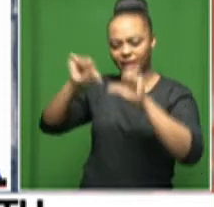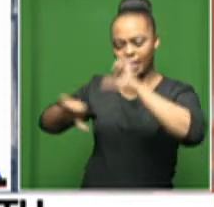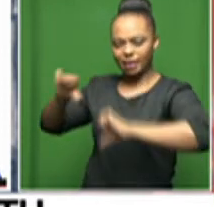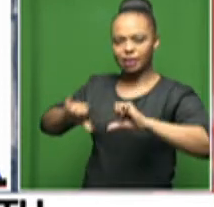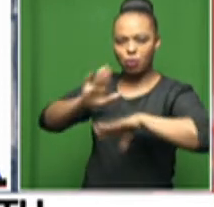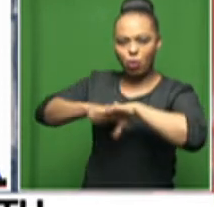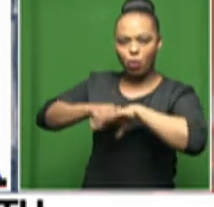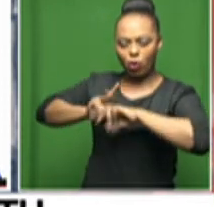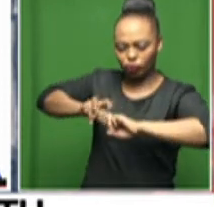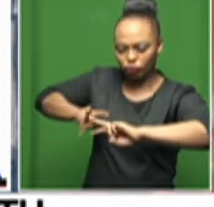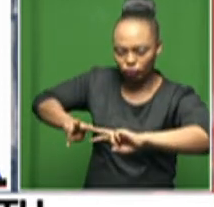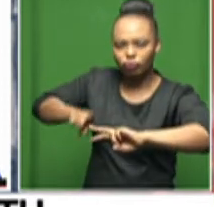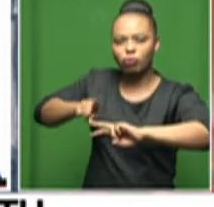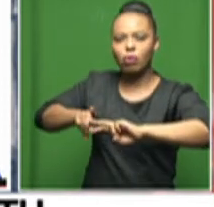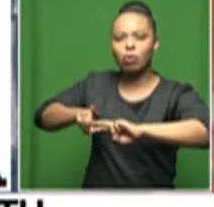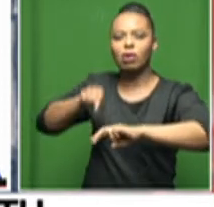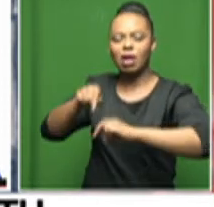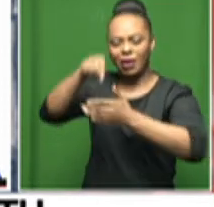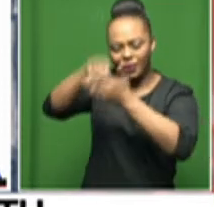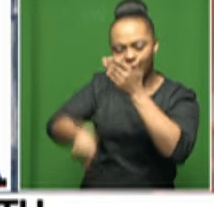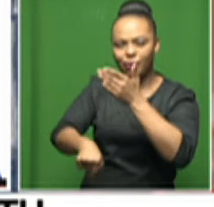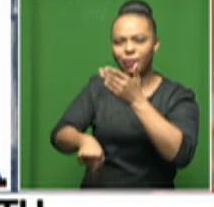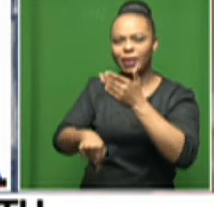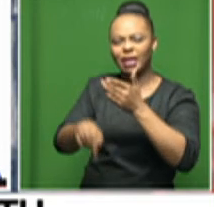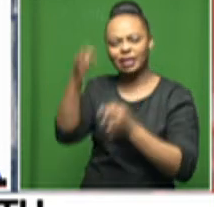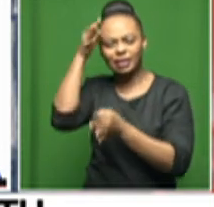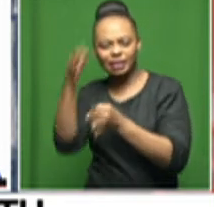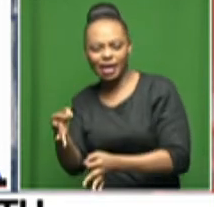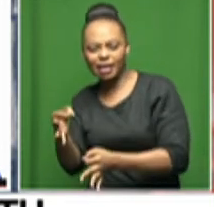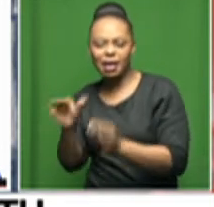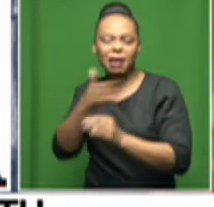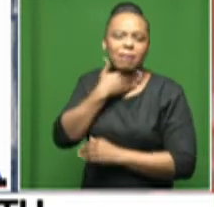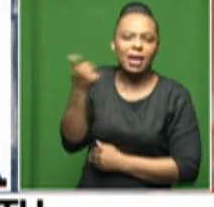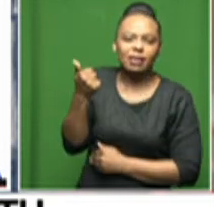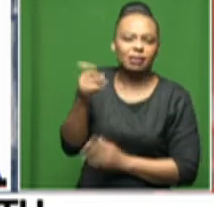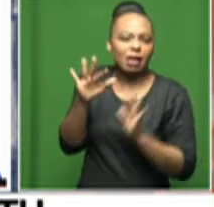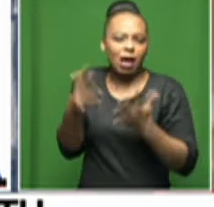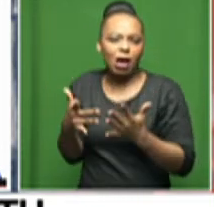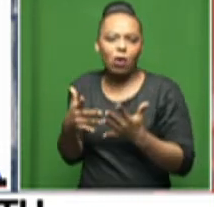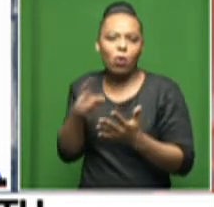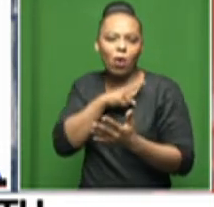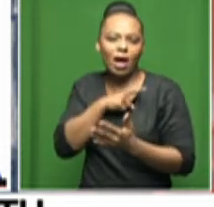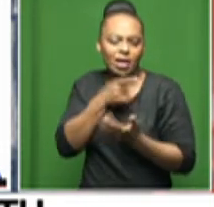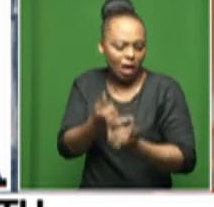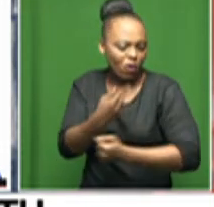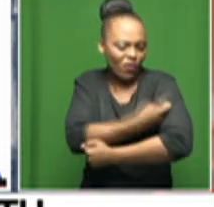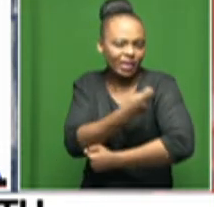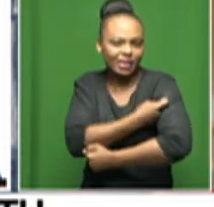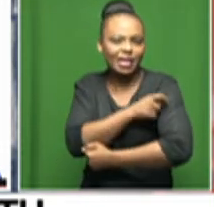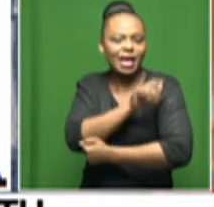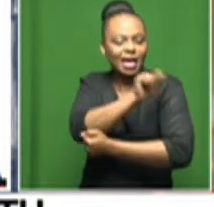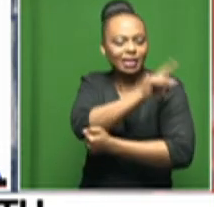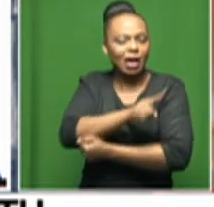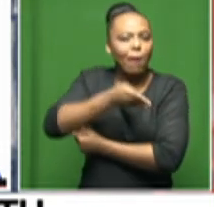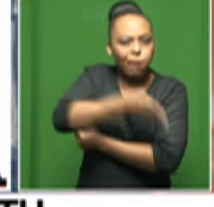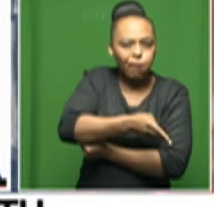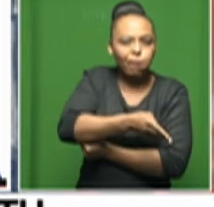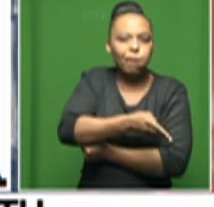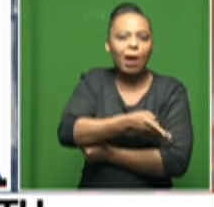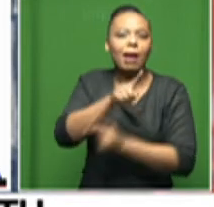as a community to try to decide how best to move forward with the vaccines that we've got available and the vaccine that is most likely